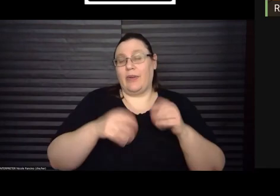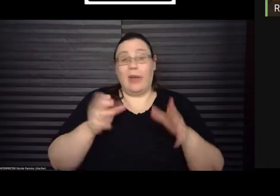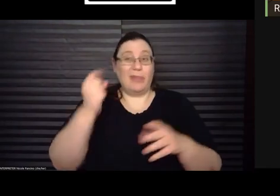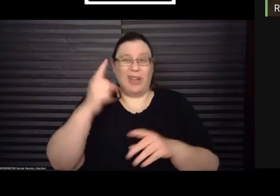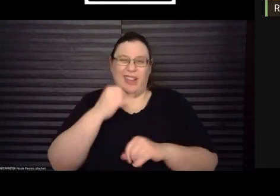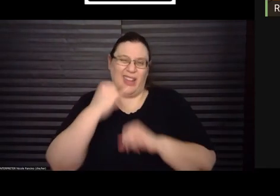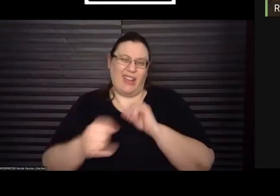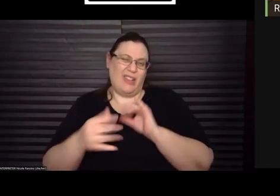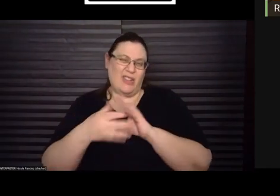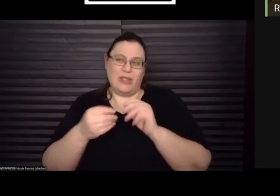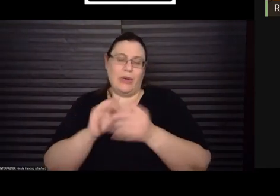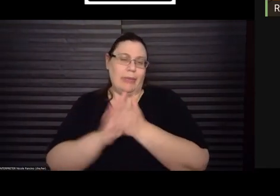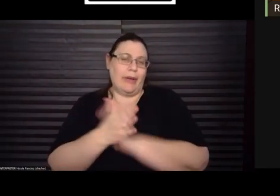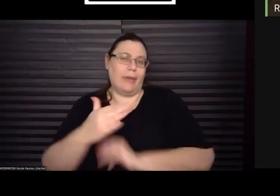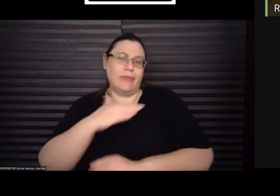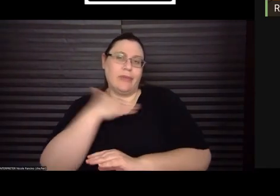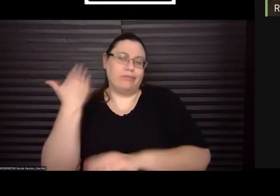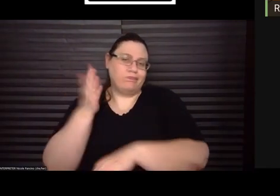beheaded.